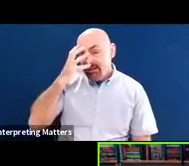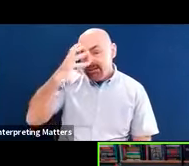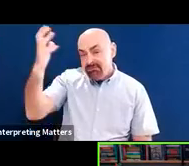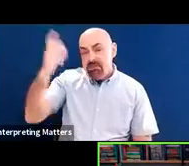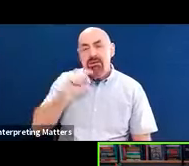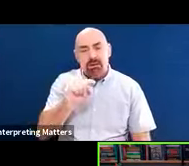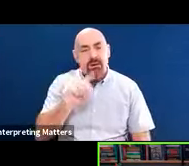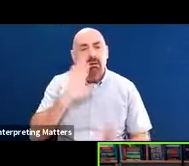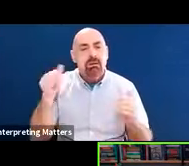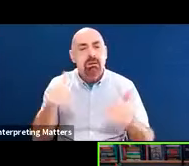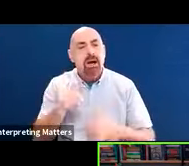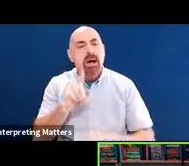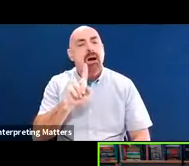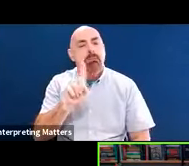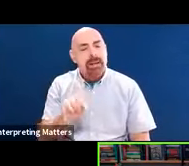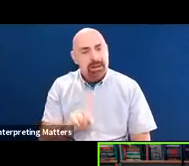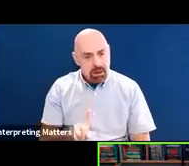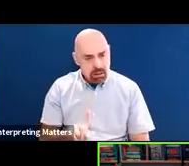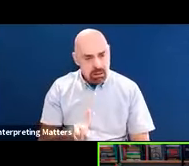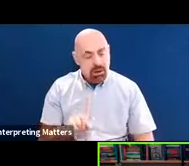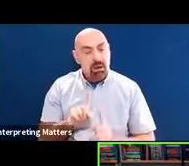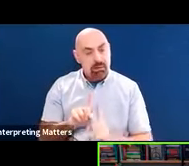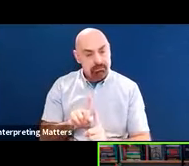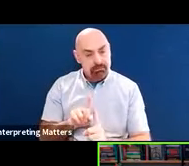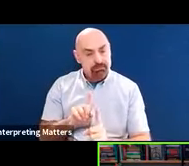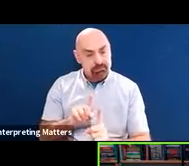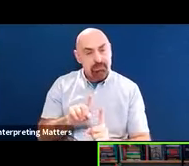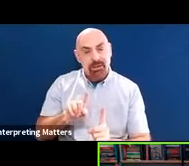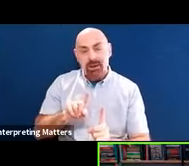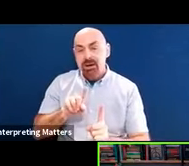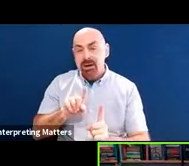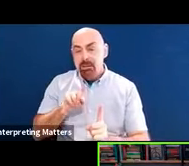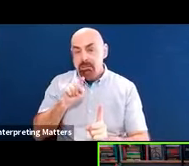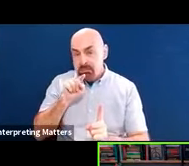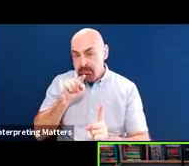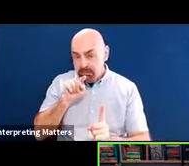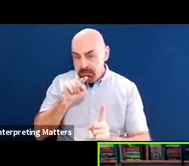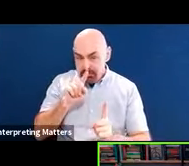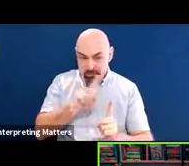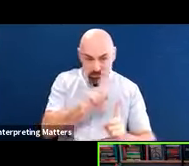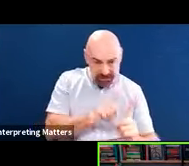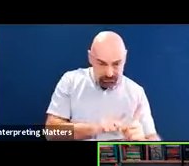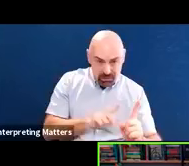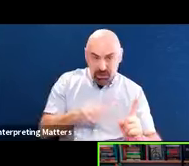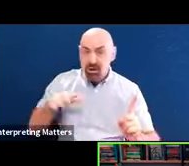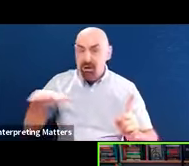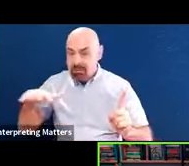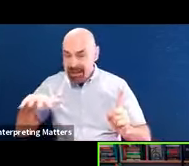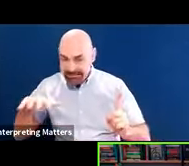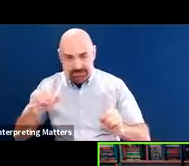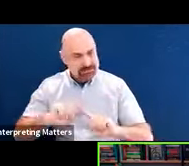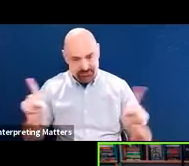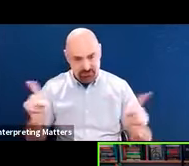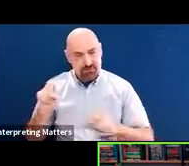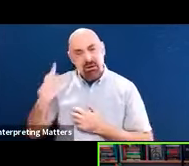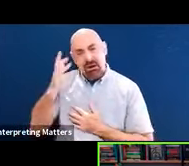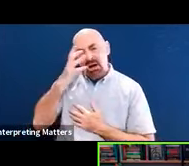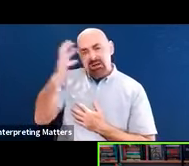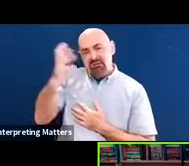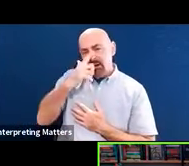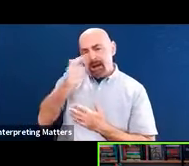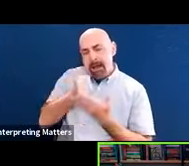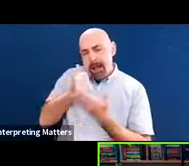people, where I think the welfare programs work really well, but you're thinking about places and not people. And there, government policy could help. And I'm going to just speak